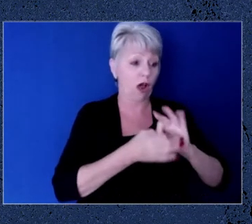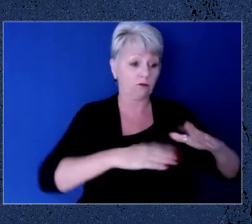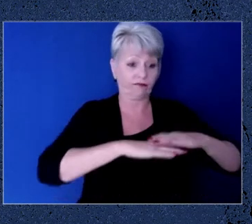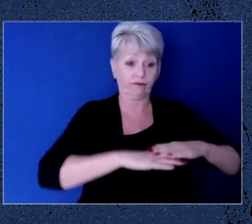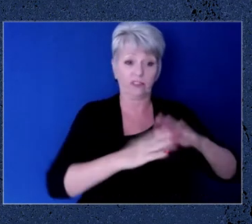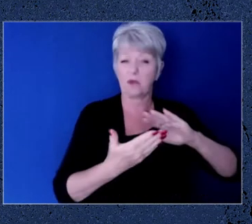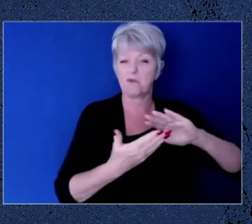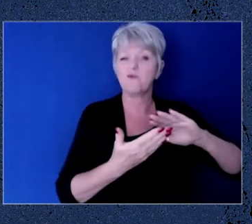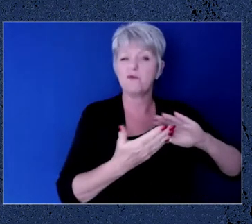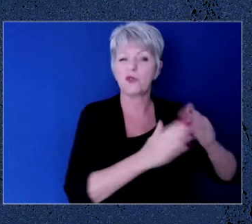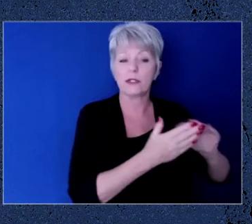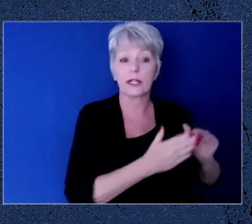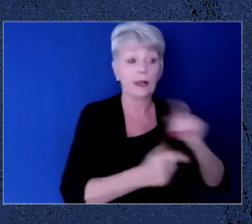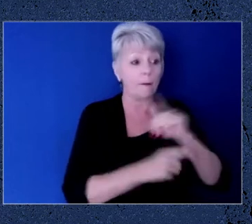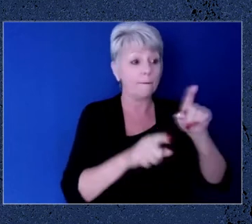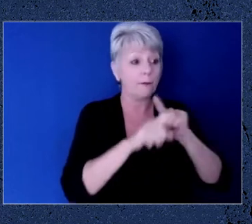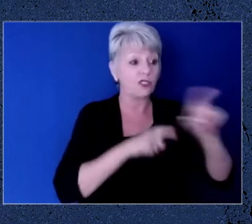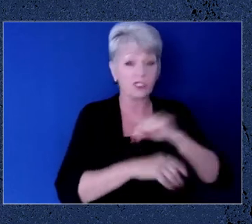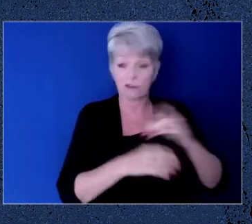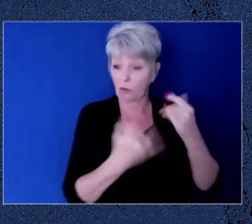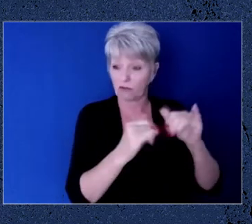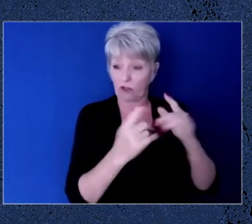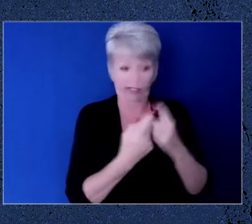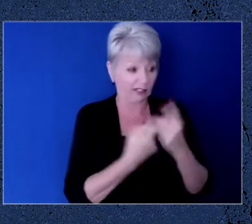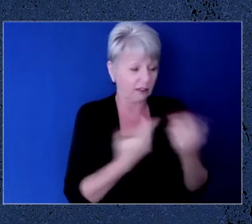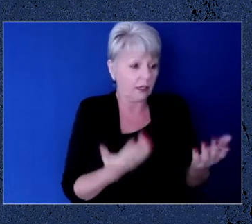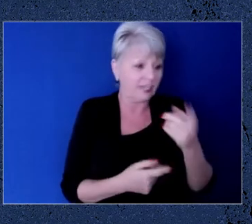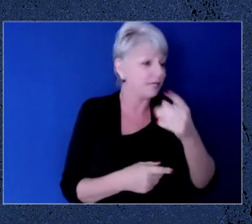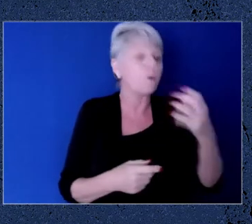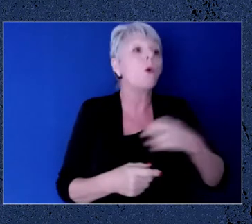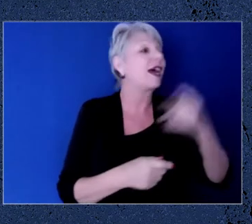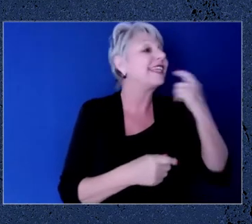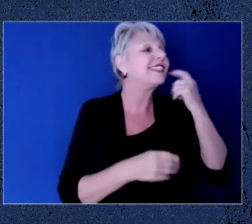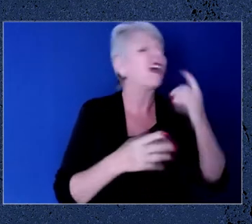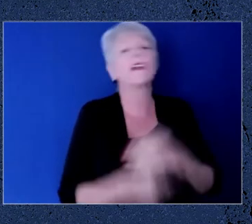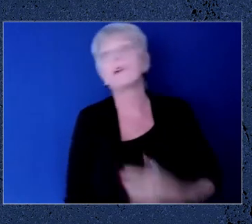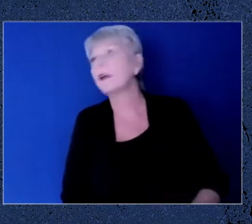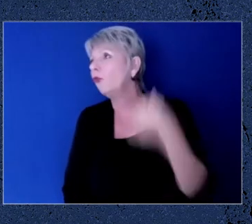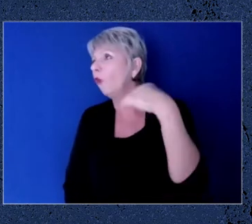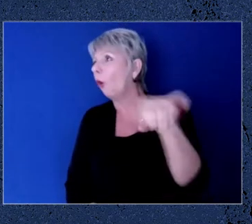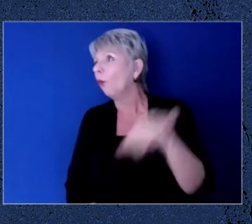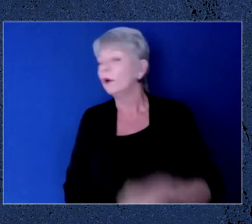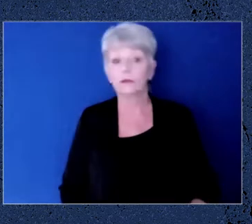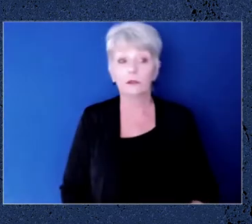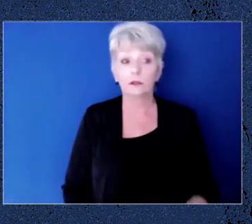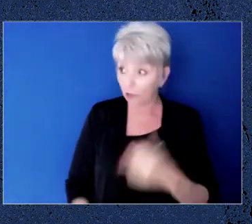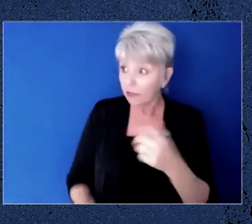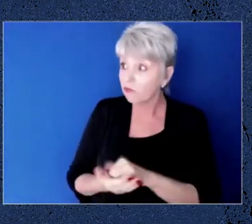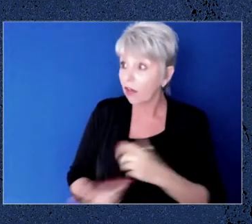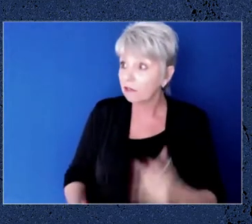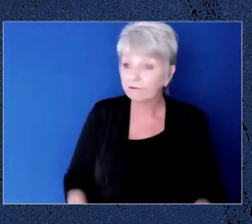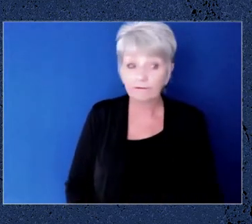and most of them doing the wrong thing, it's just easier for them to say no. And they will, and why shouldn't they? You know, why wouldn't even they? If you're doing the right